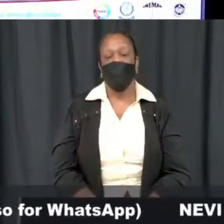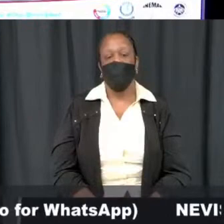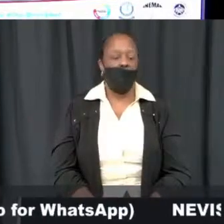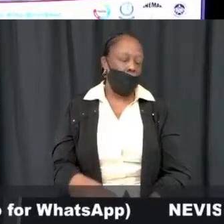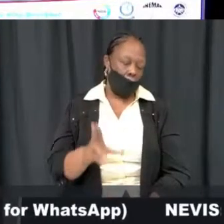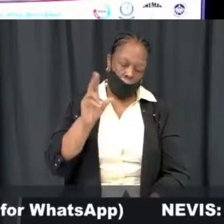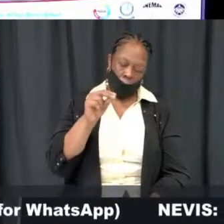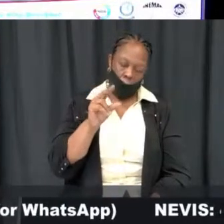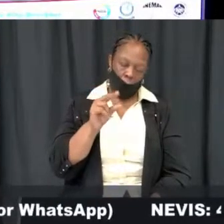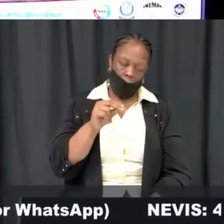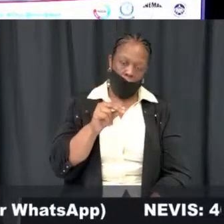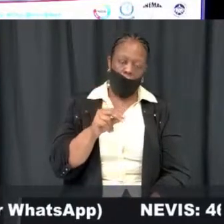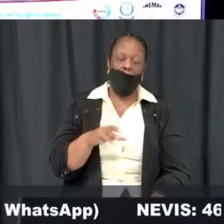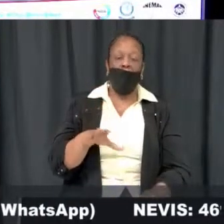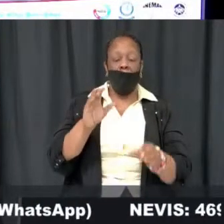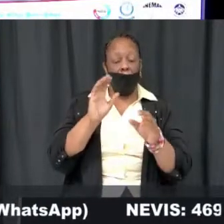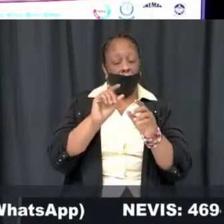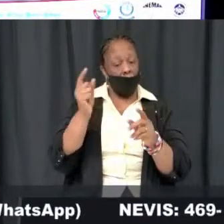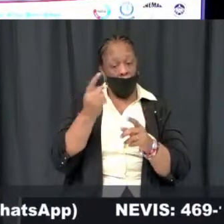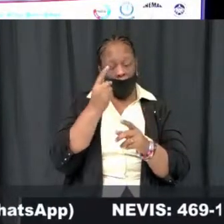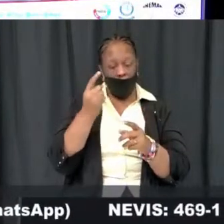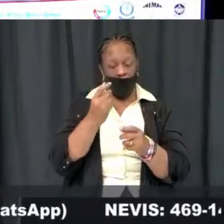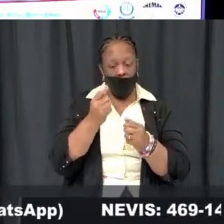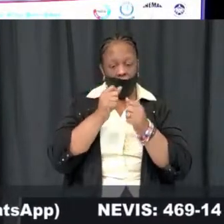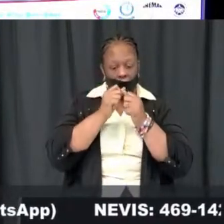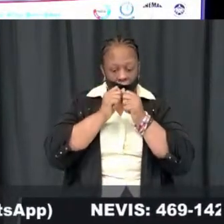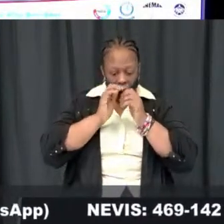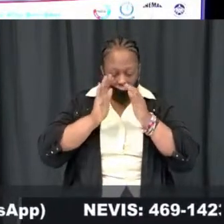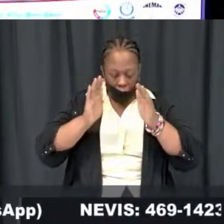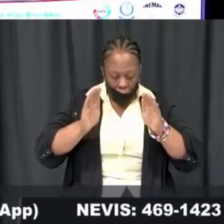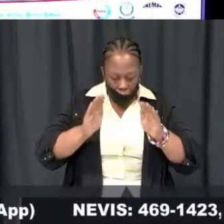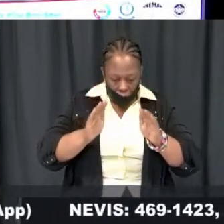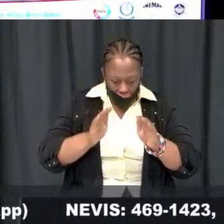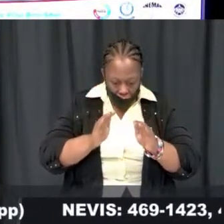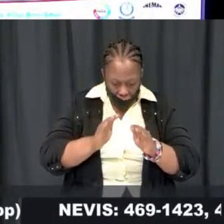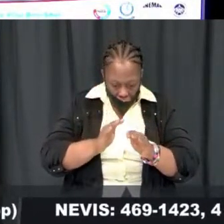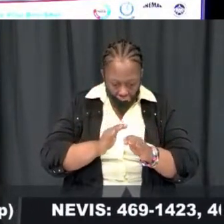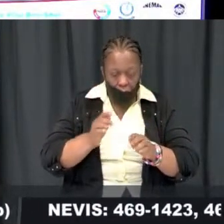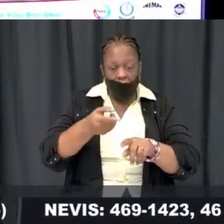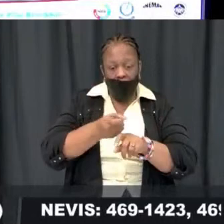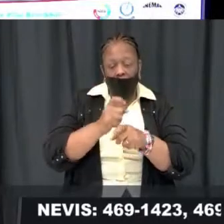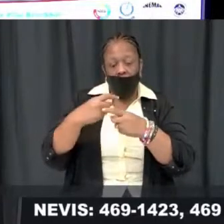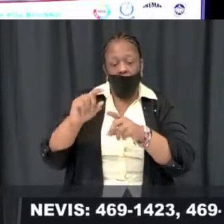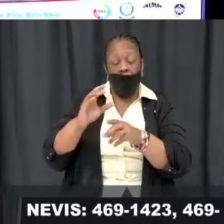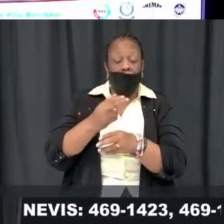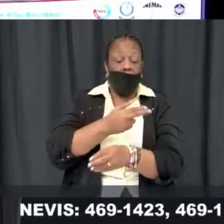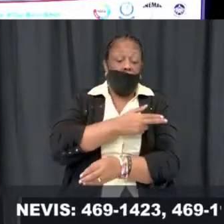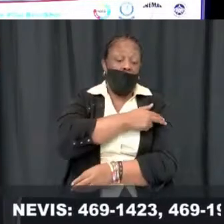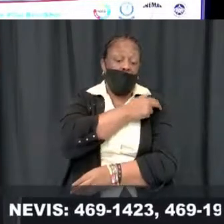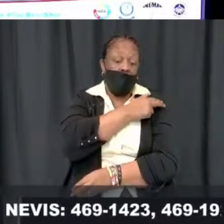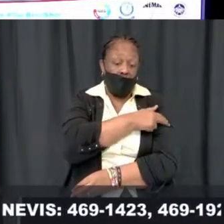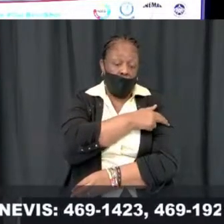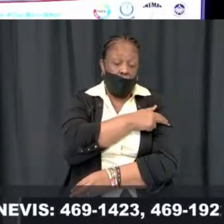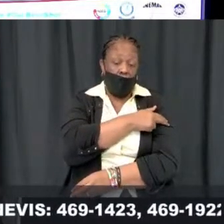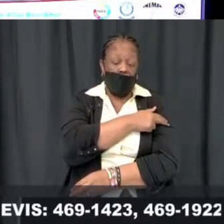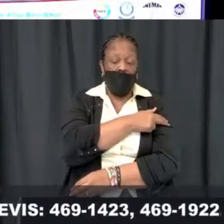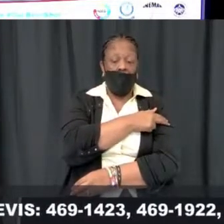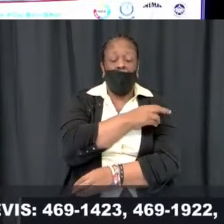significantly decrease your risk from getting severe disease, from being hospitalized. And if you have no